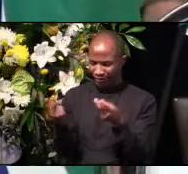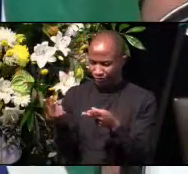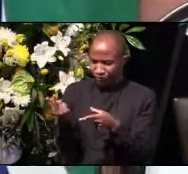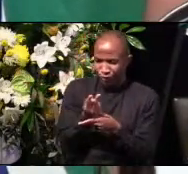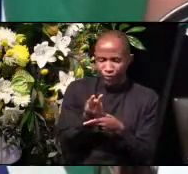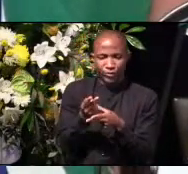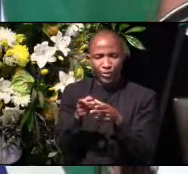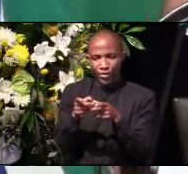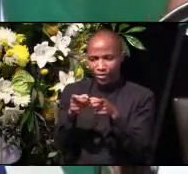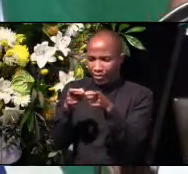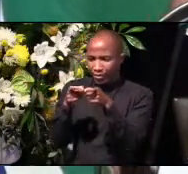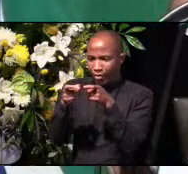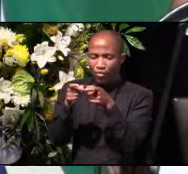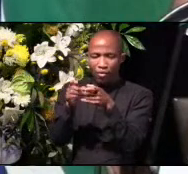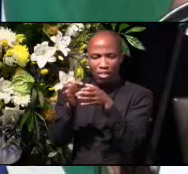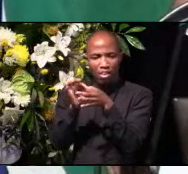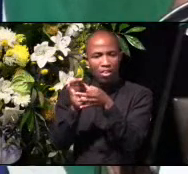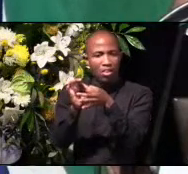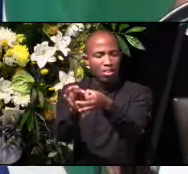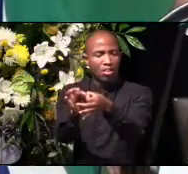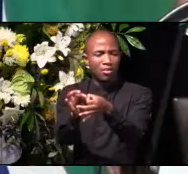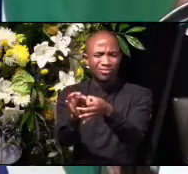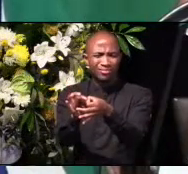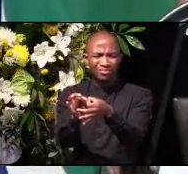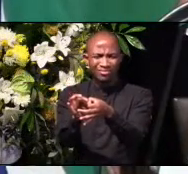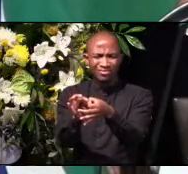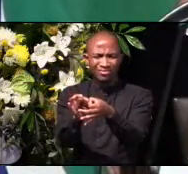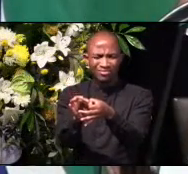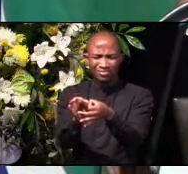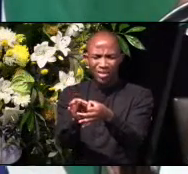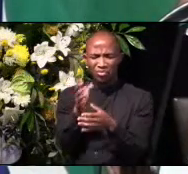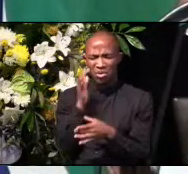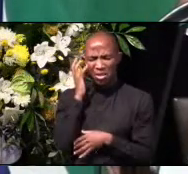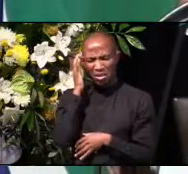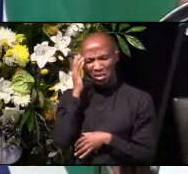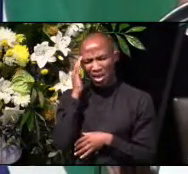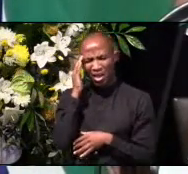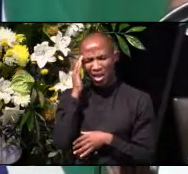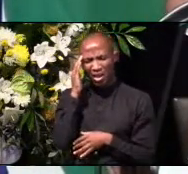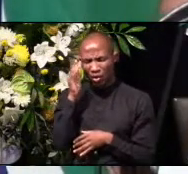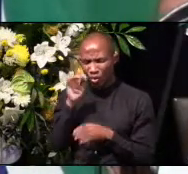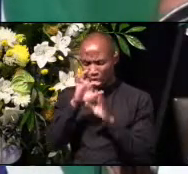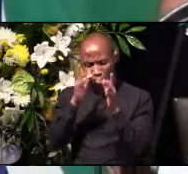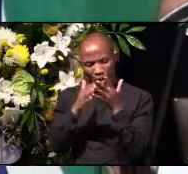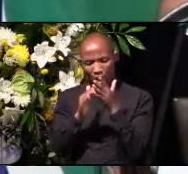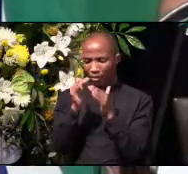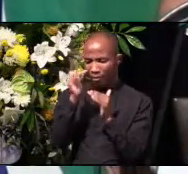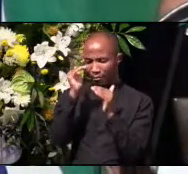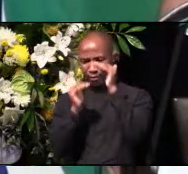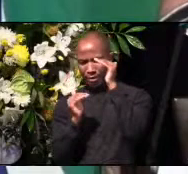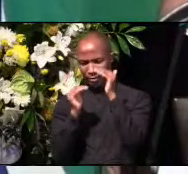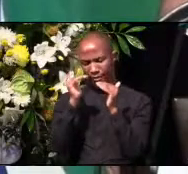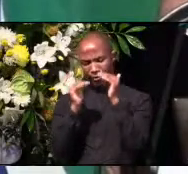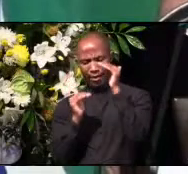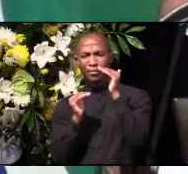then we wonder why we have become the most unequal Society in the world